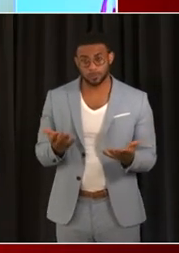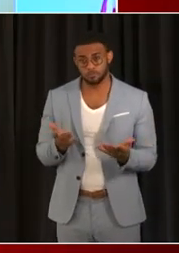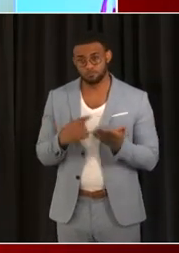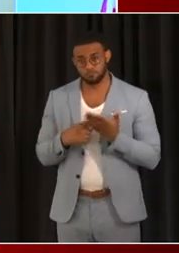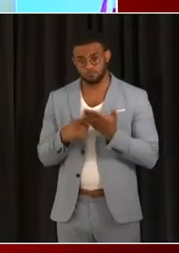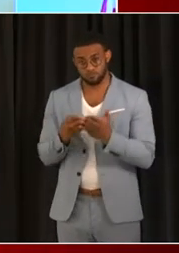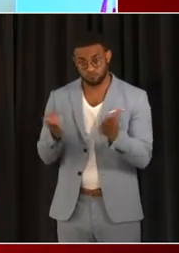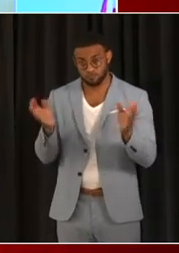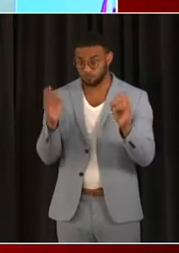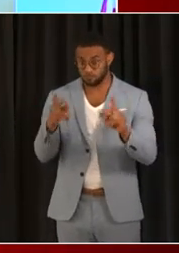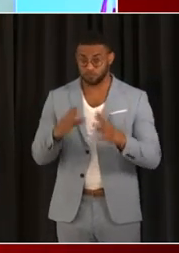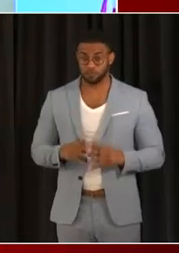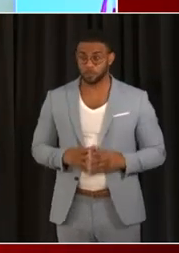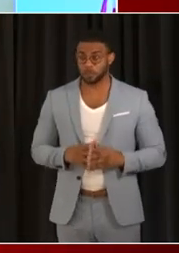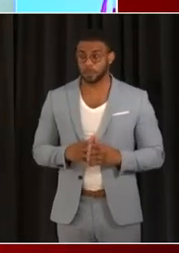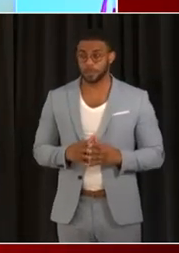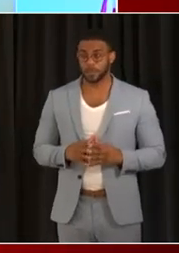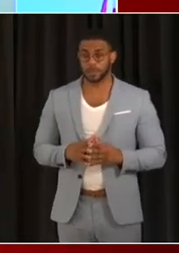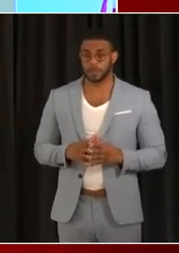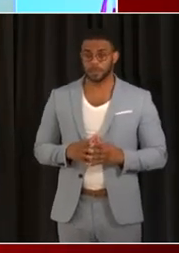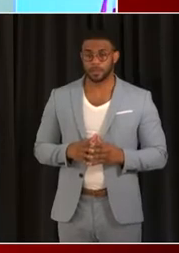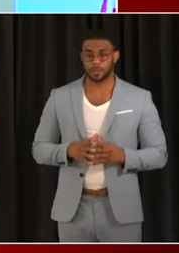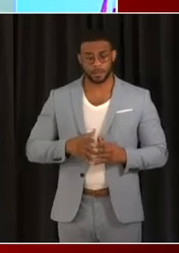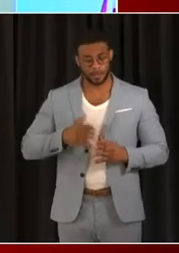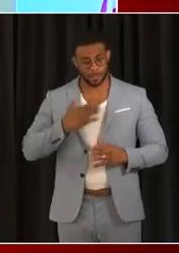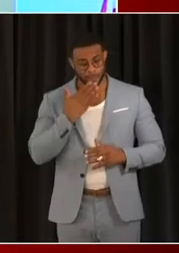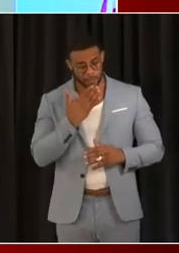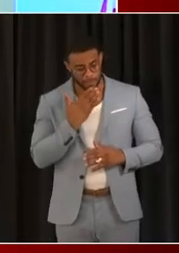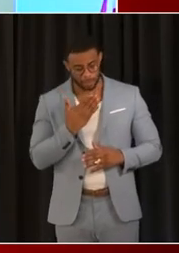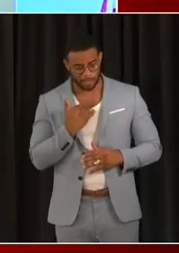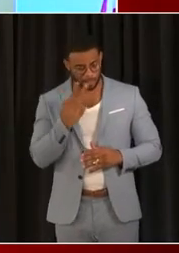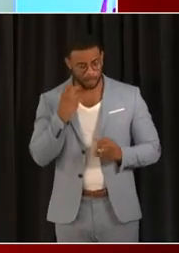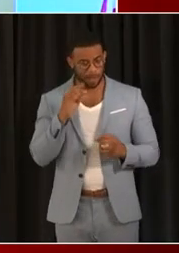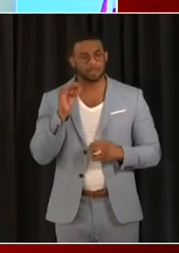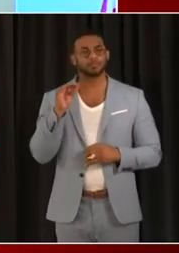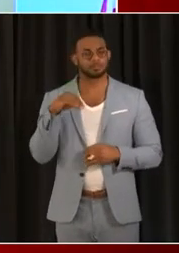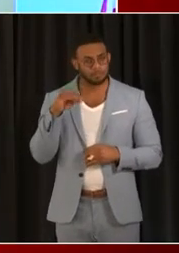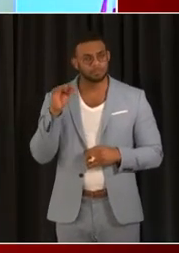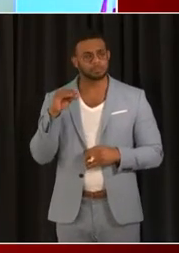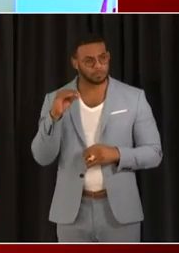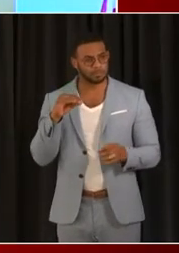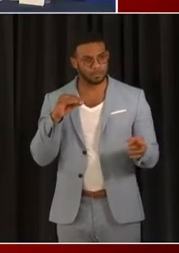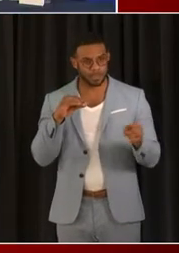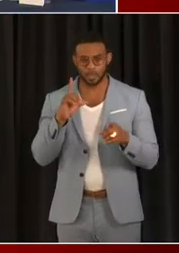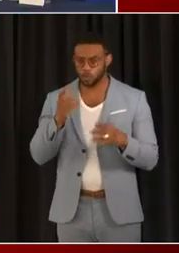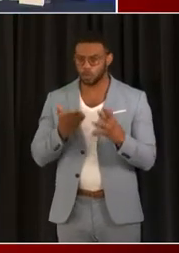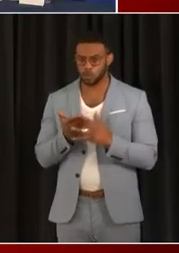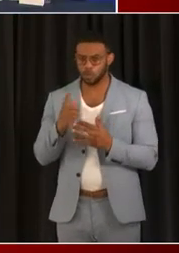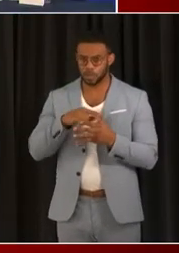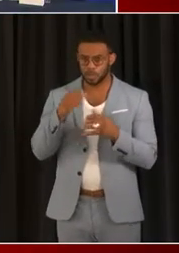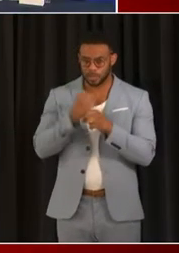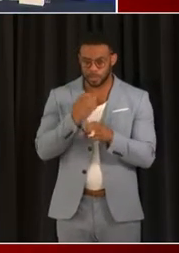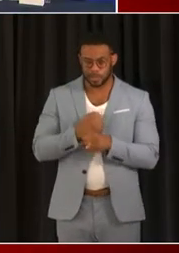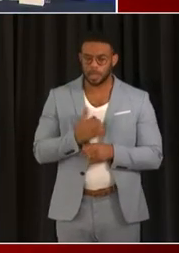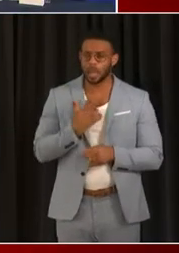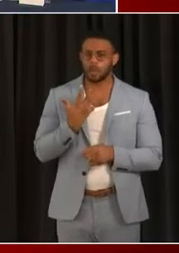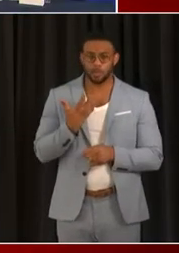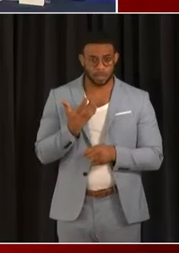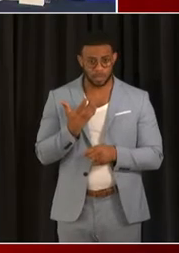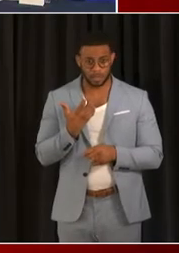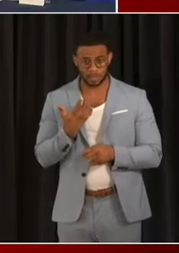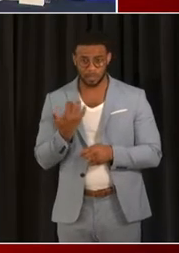to a conversation. Well, thank you for that. And really, I saw a lot of head nodding as you were going through the statistics. So I